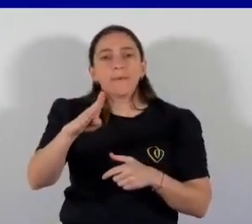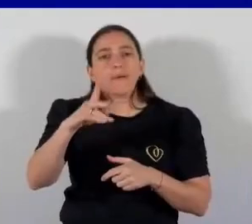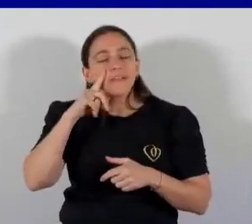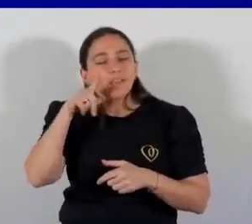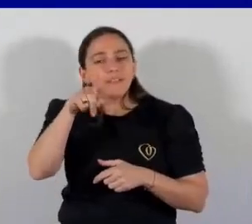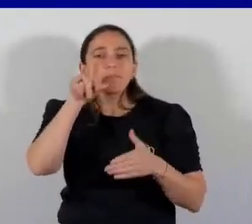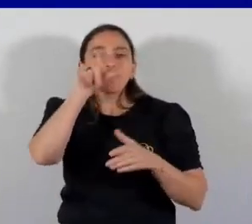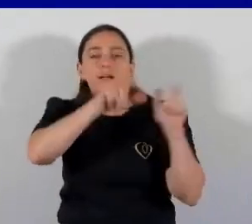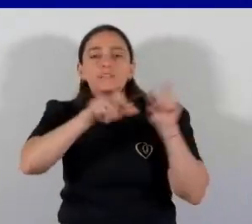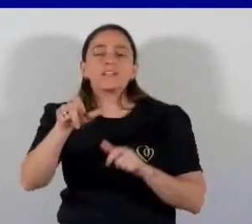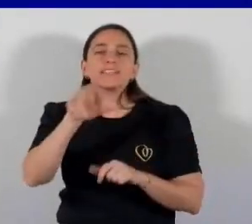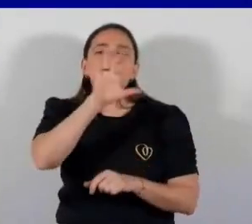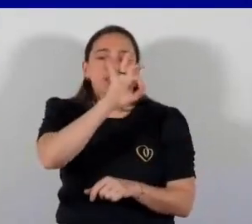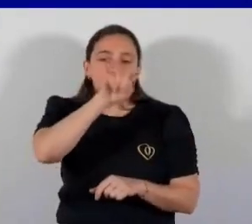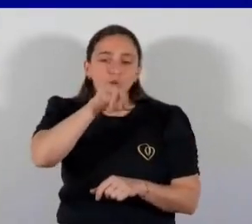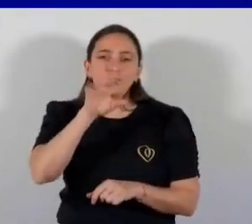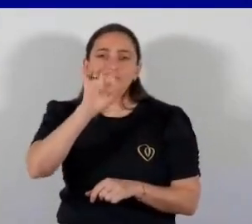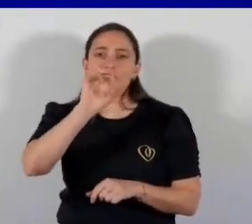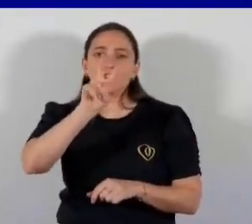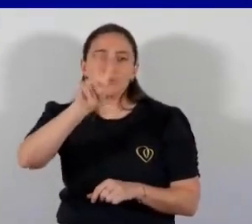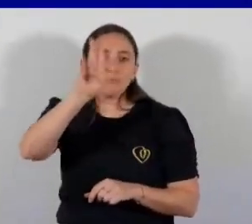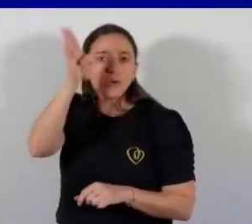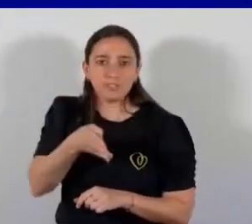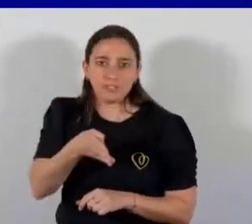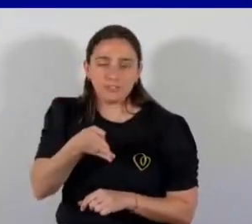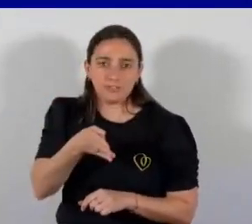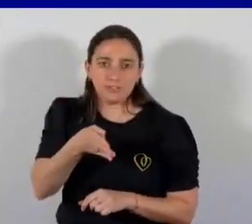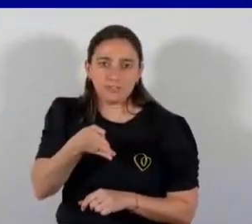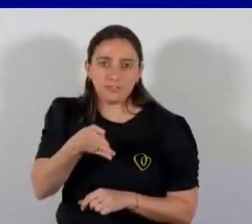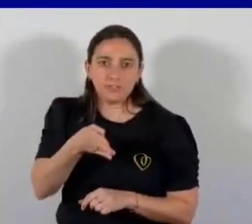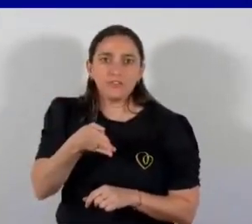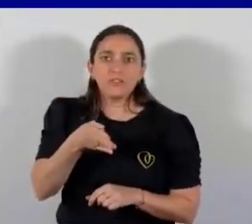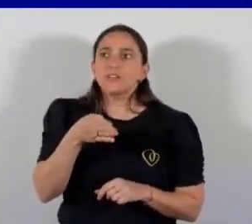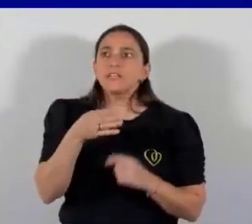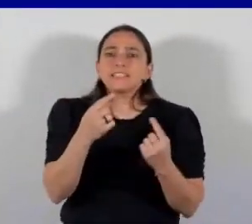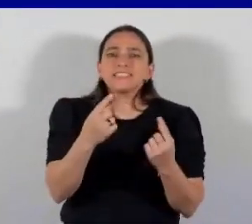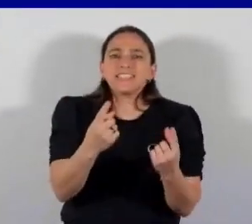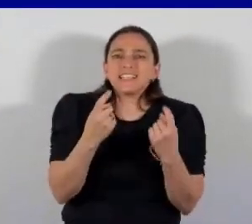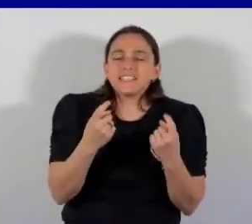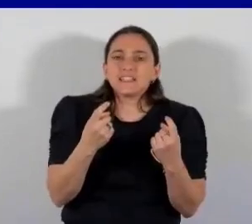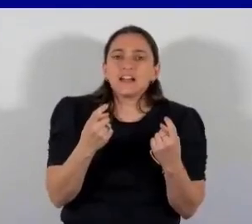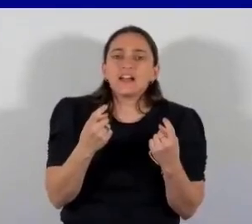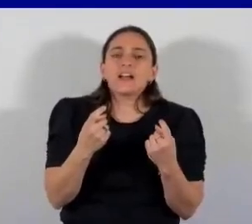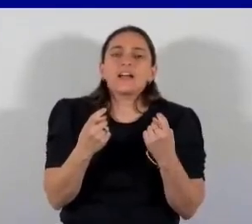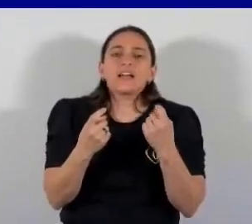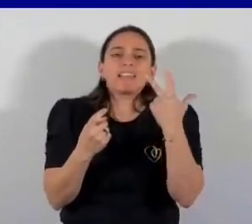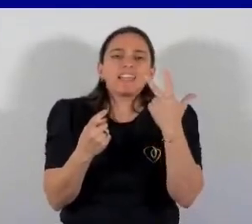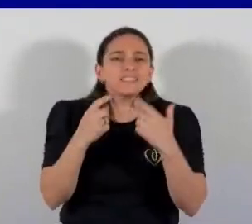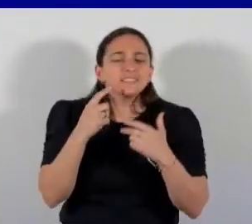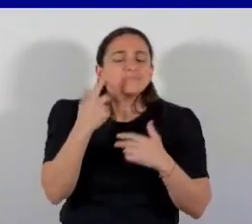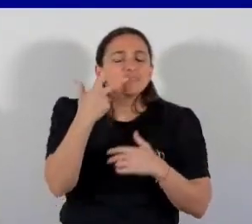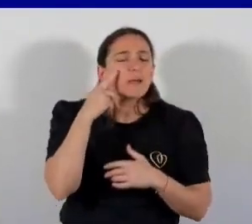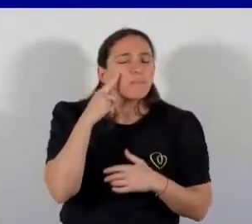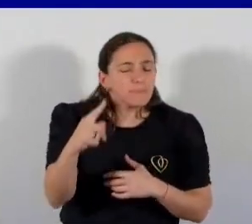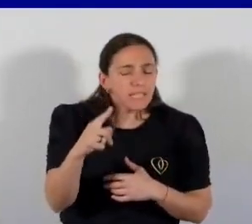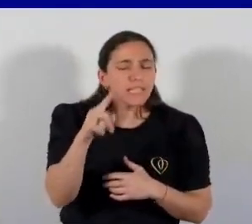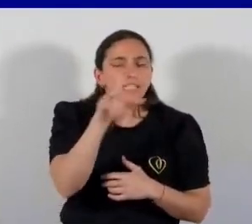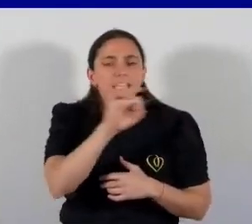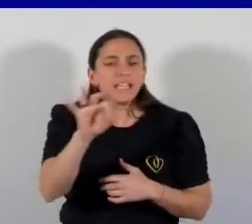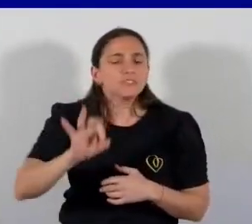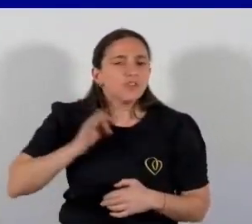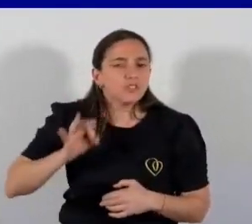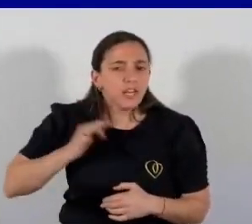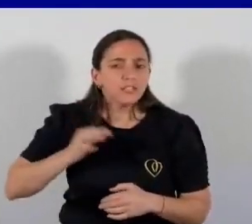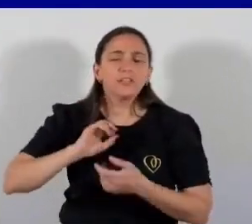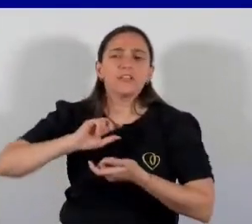the GDP per capita growth rate was 0.2%. es decir, se necesitaban 3.500 That is